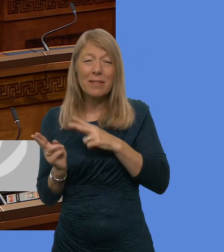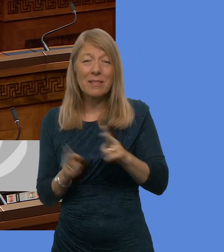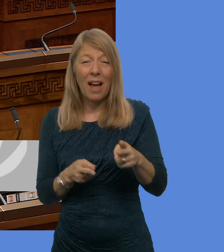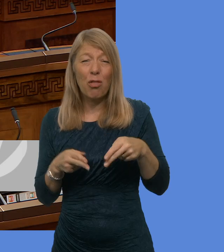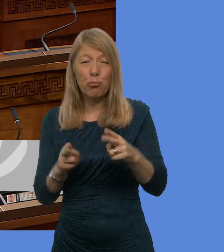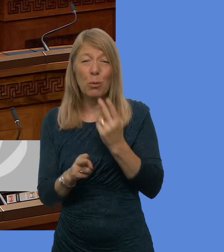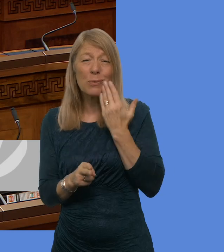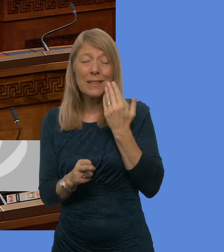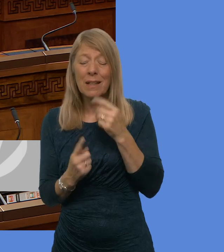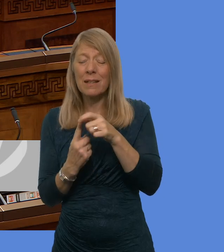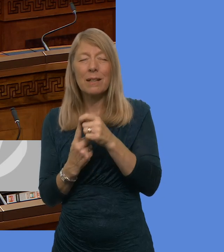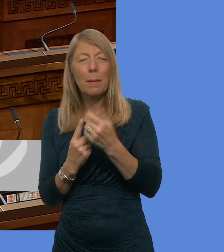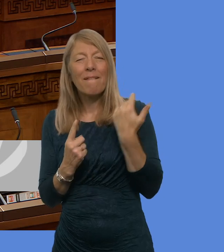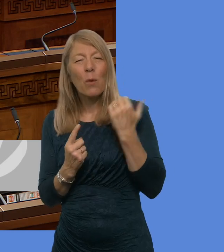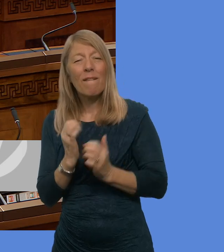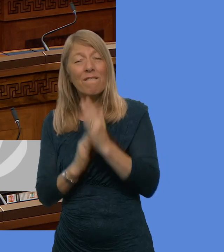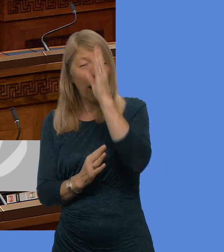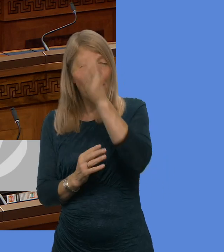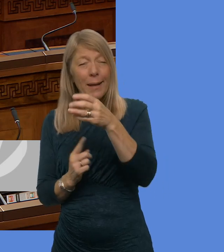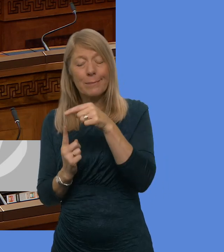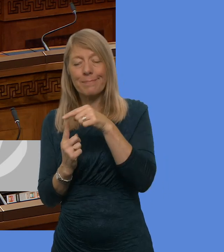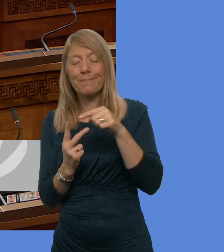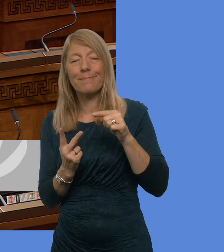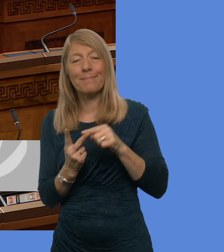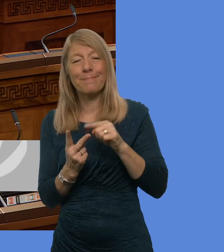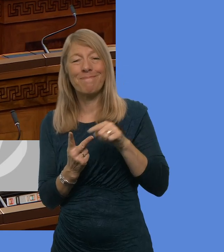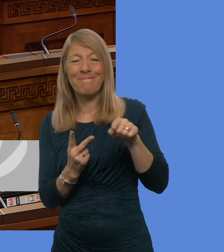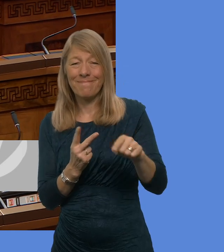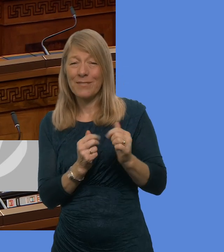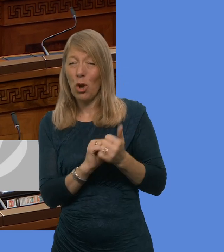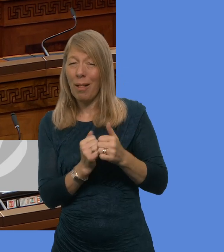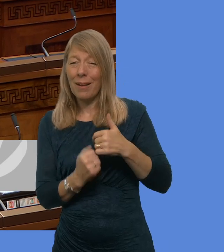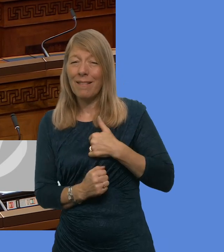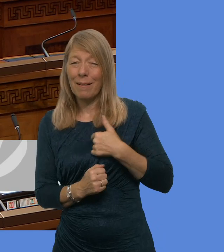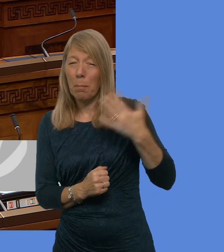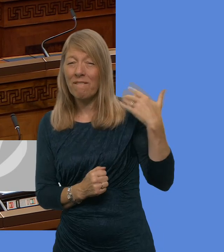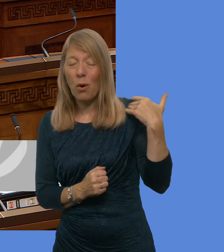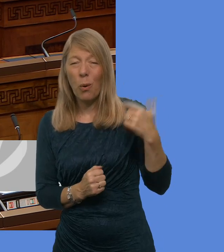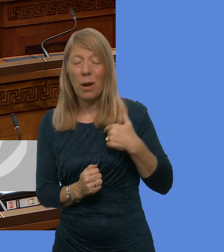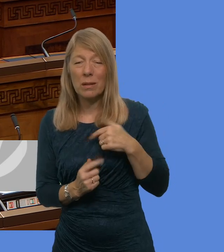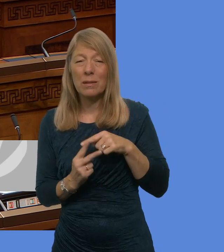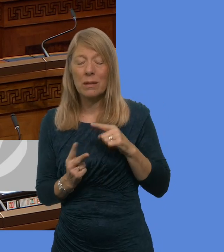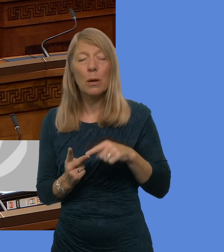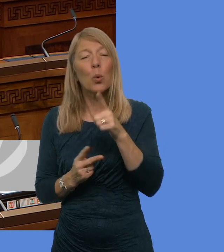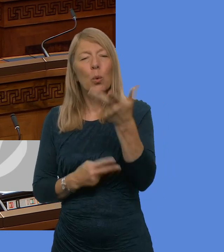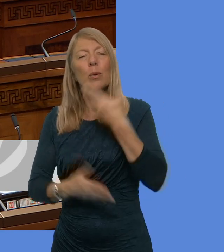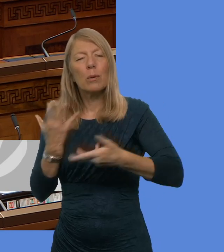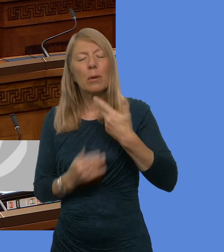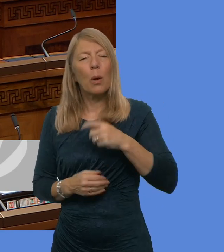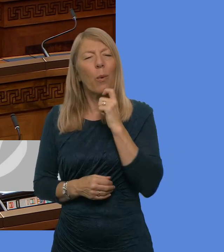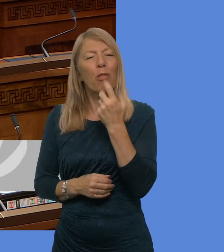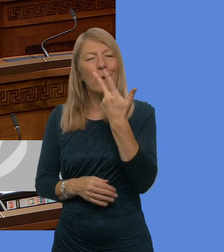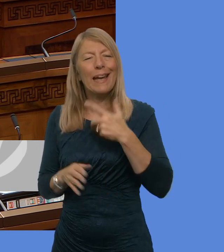and I know the Minister is wedded to the delivery. So the Minister has outlined the timeframe for the completion of the project. Can the Minister then outline what the